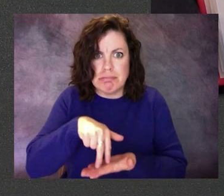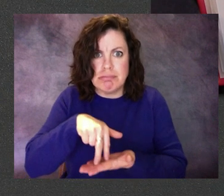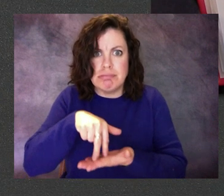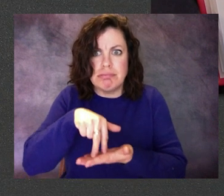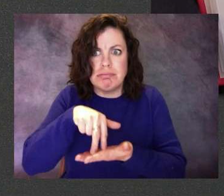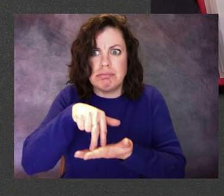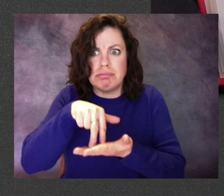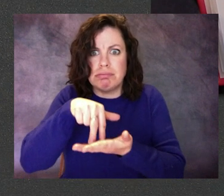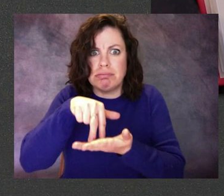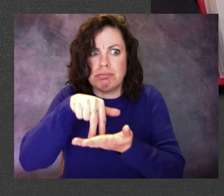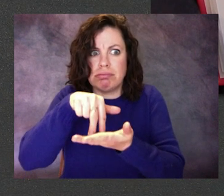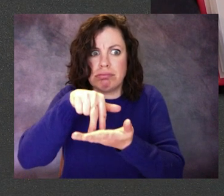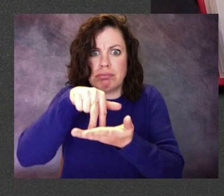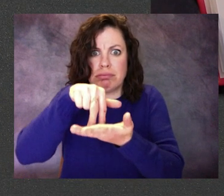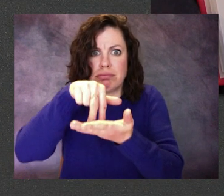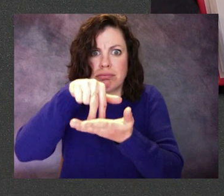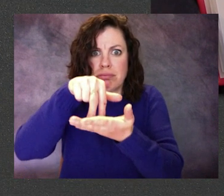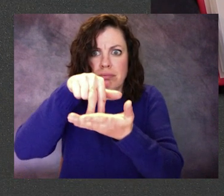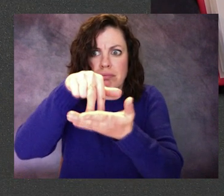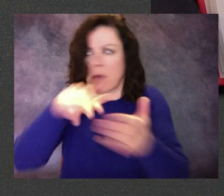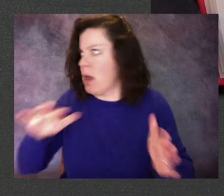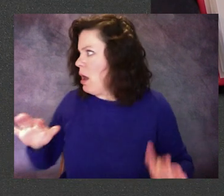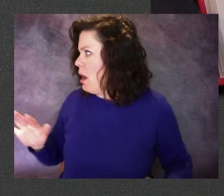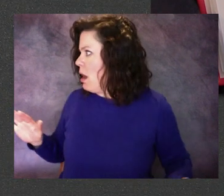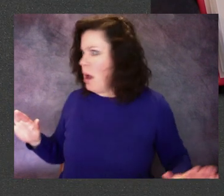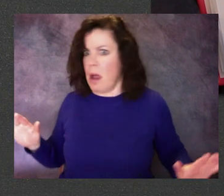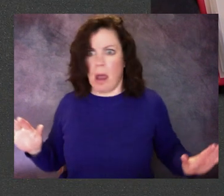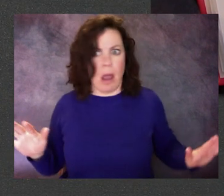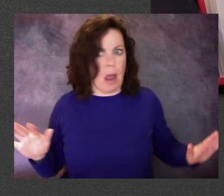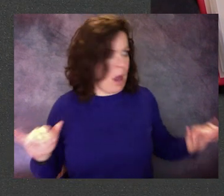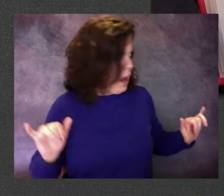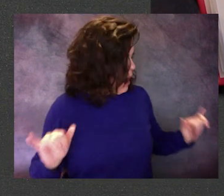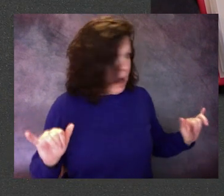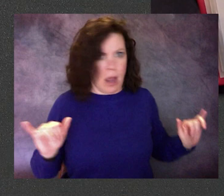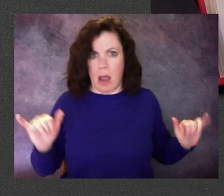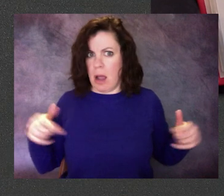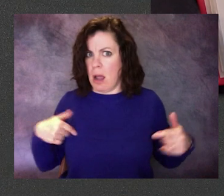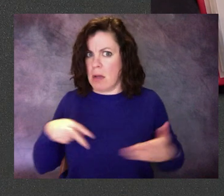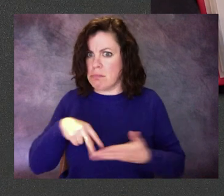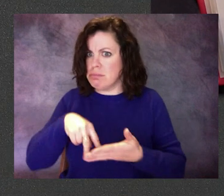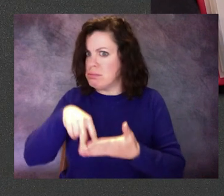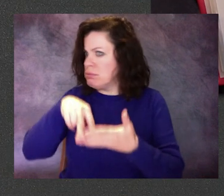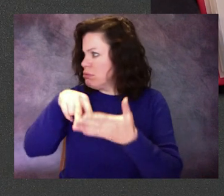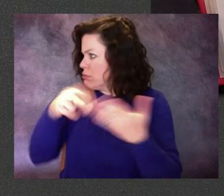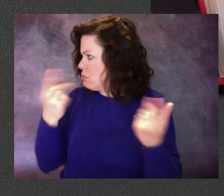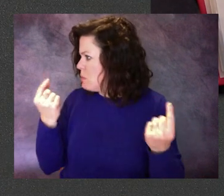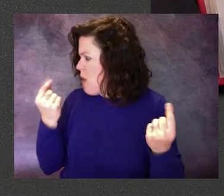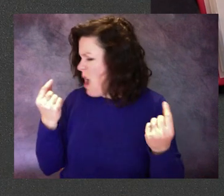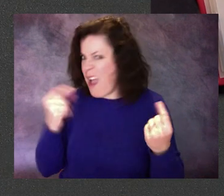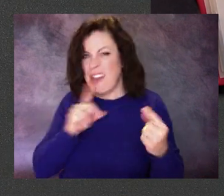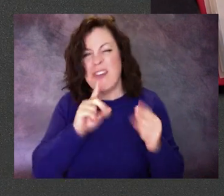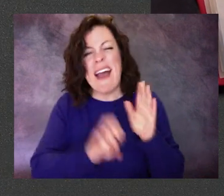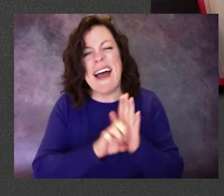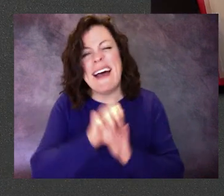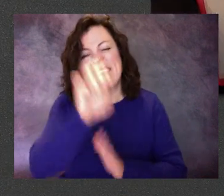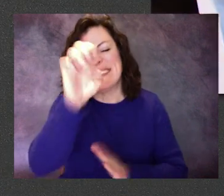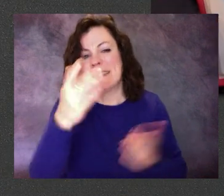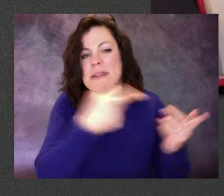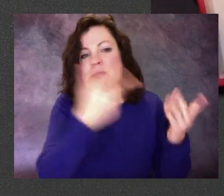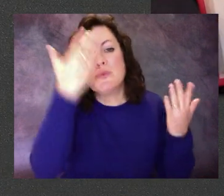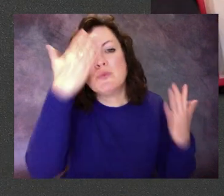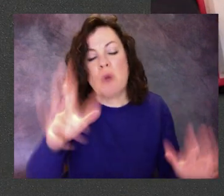onto an escalator, and up he went. Could this be a mountain, he wondered. I think I've always wanted to climb a